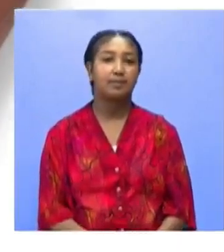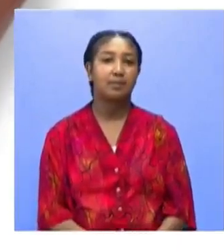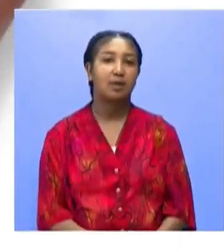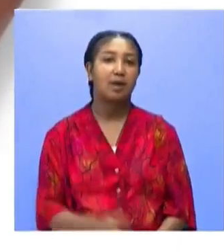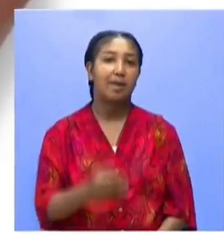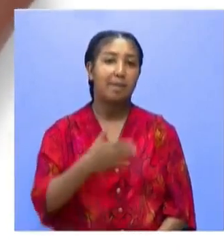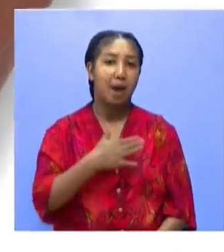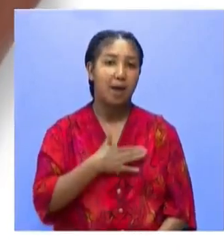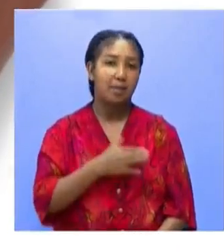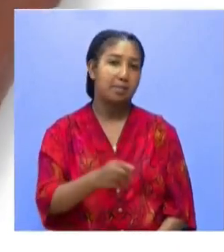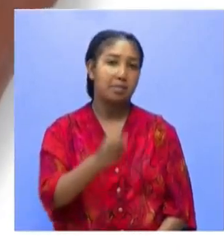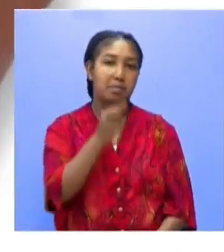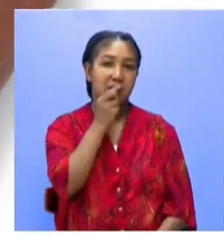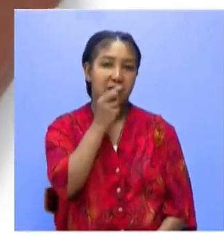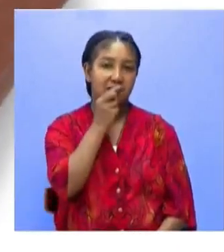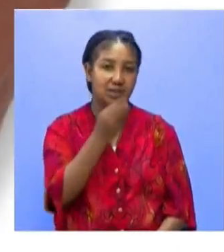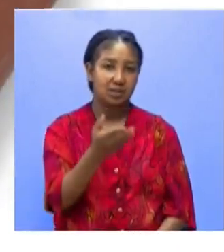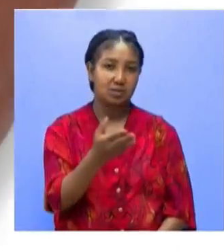my breakfast.